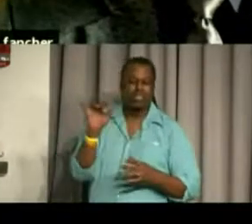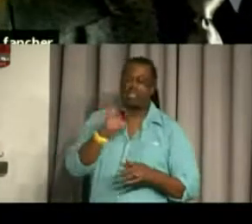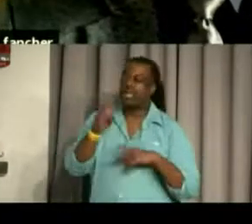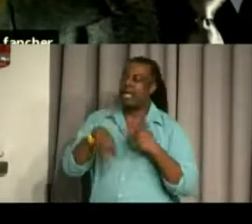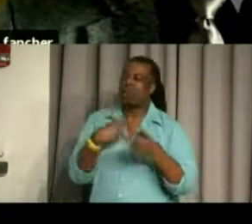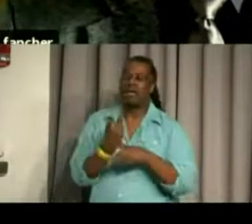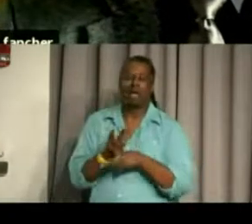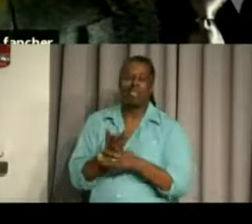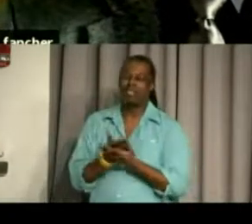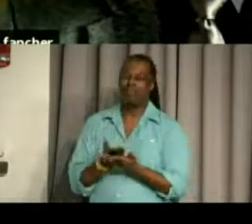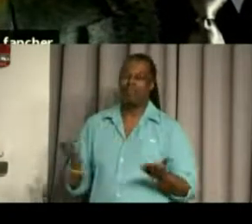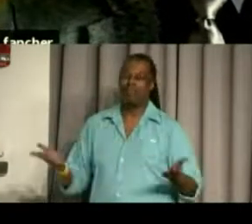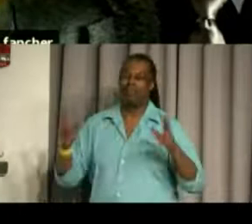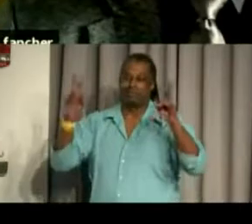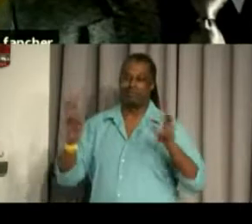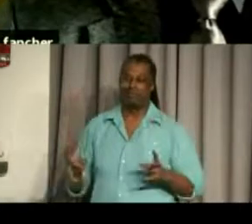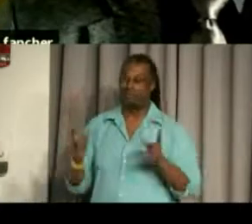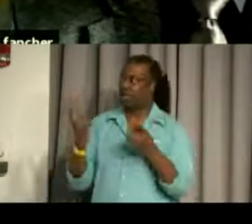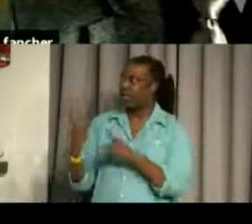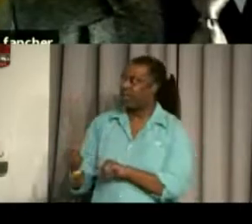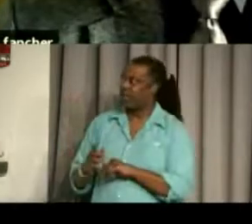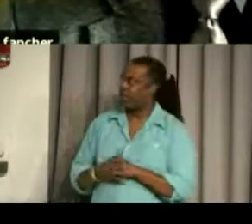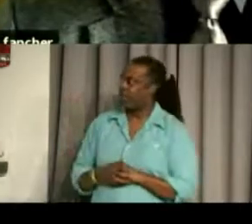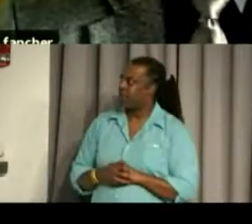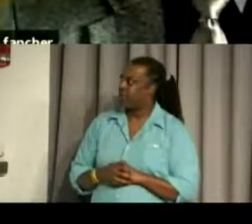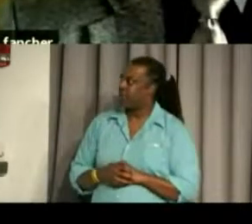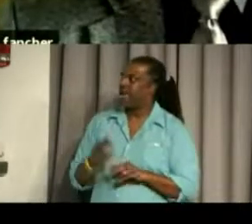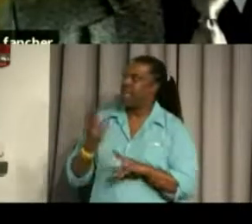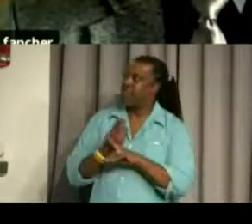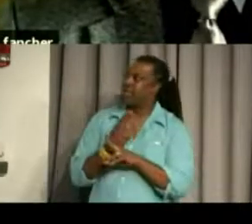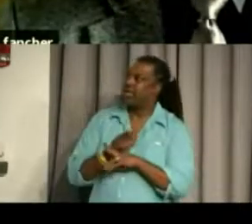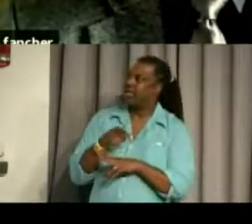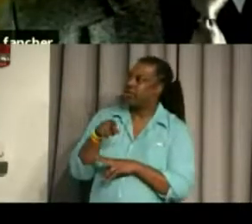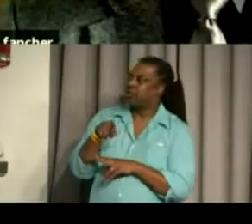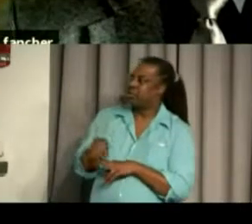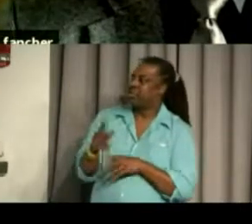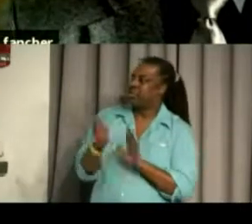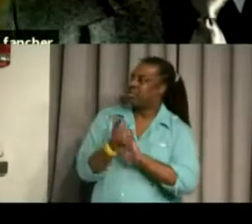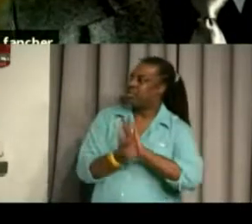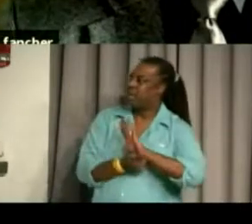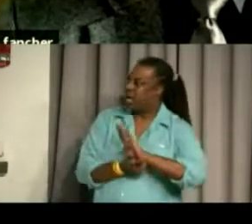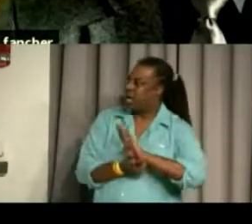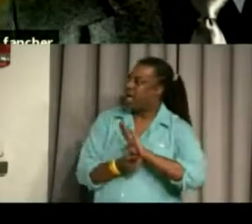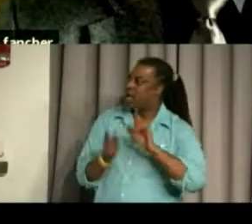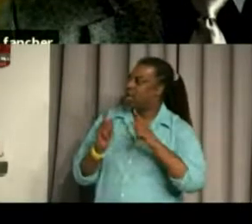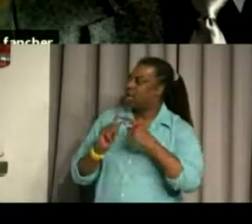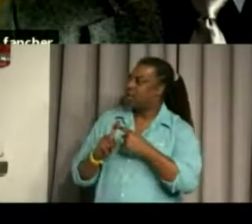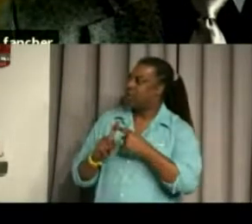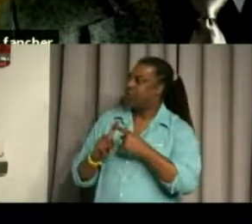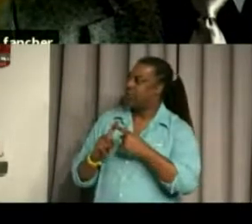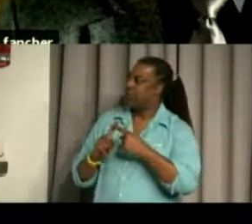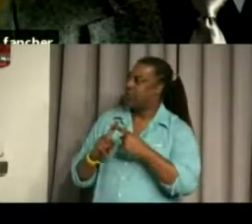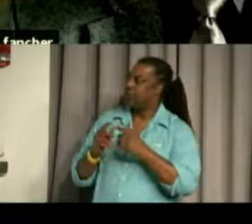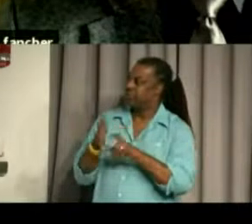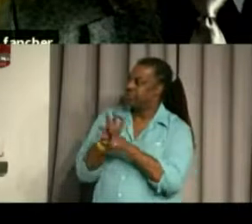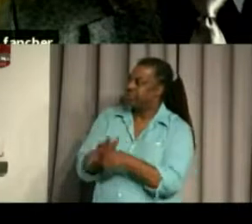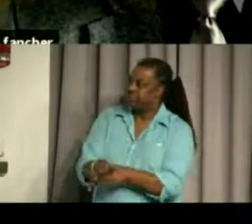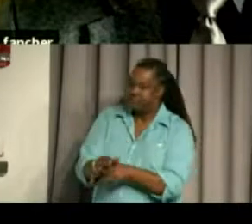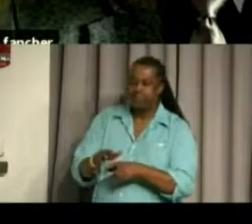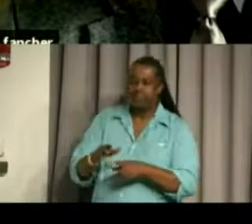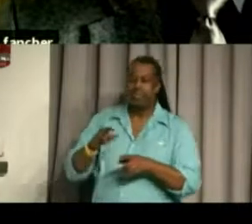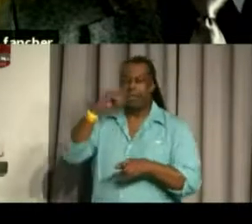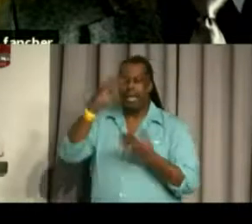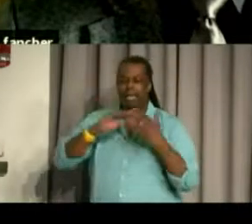stuff, or like using like this law to infantilize Black communities and some of the same